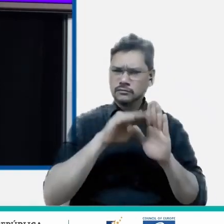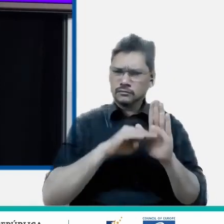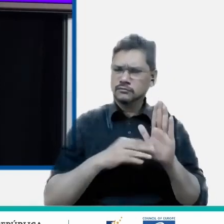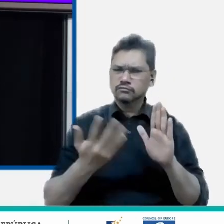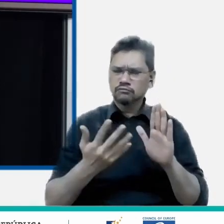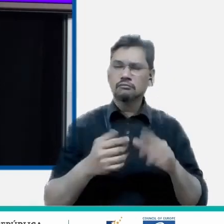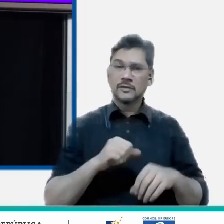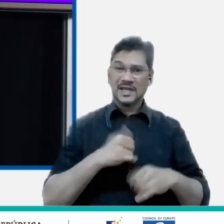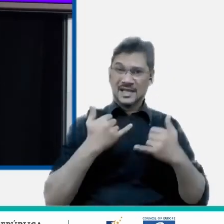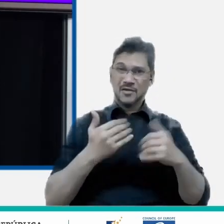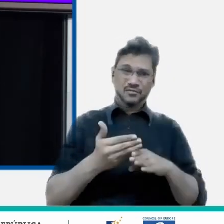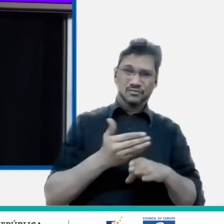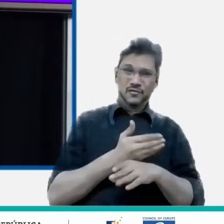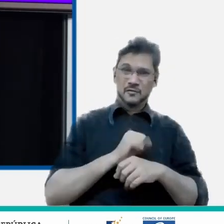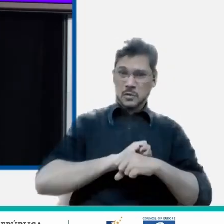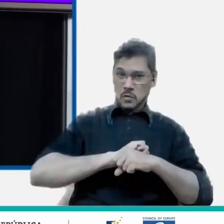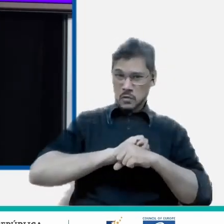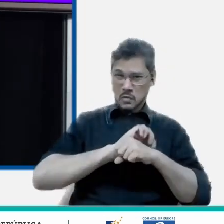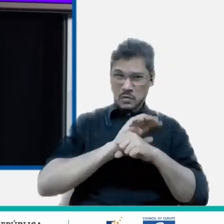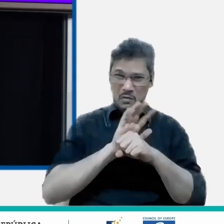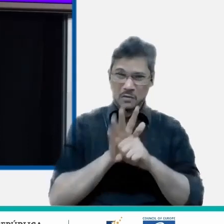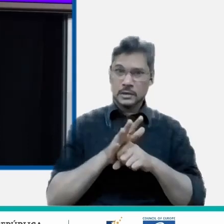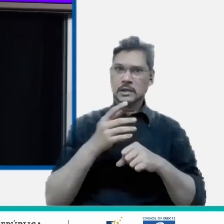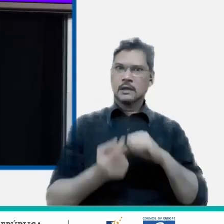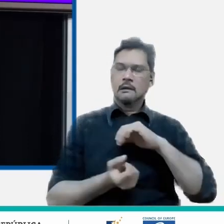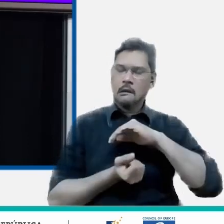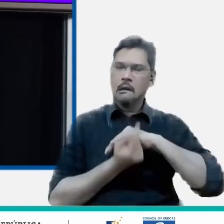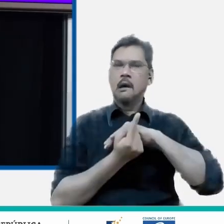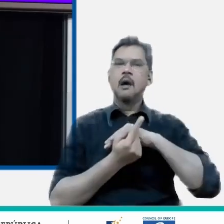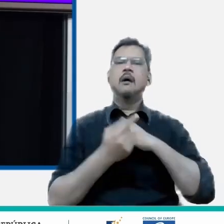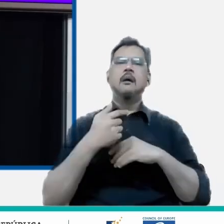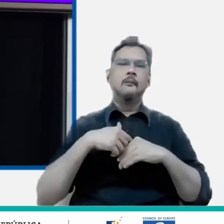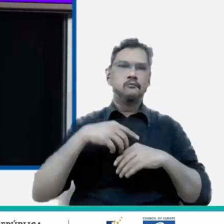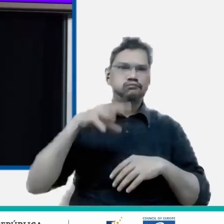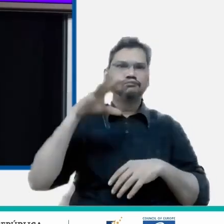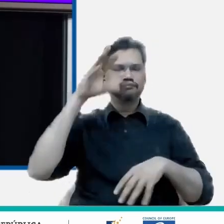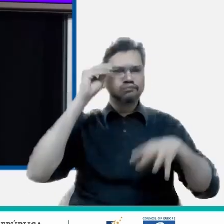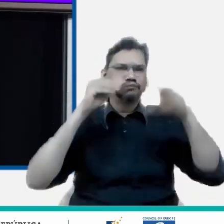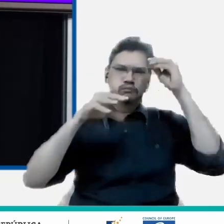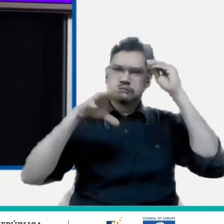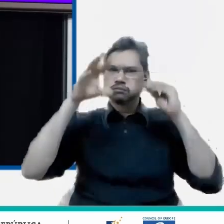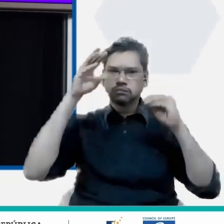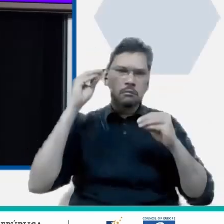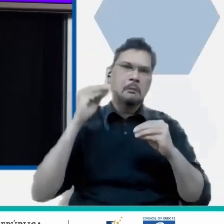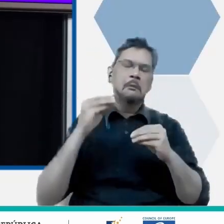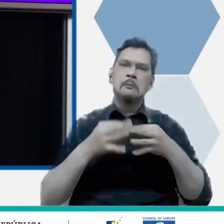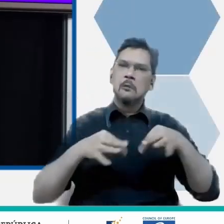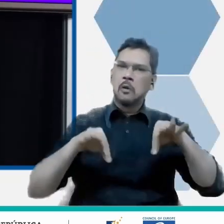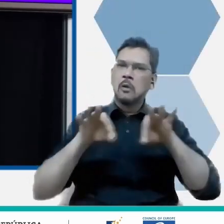value on the resources and the contributions from different stakeholders and members of